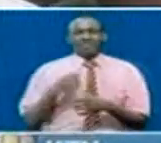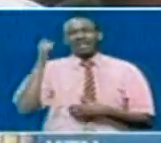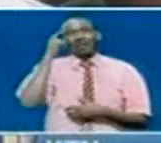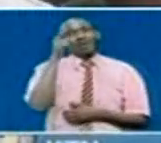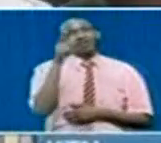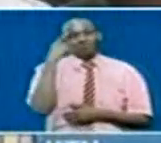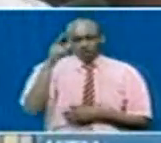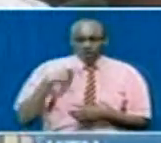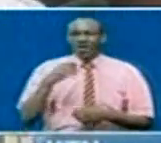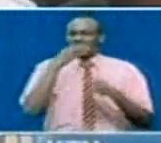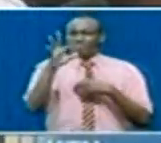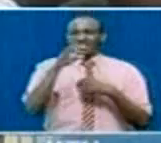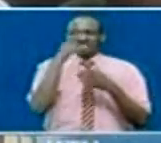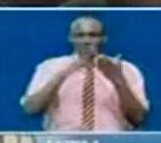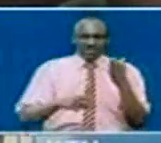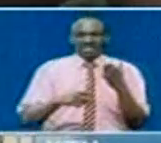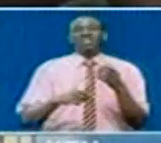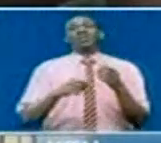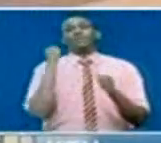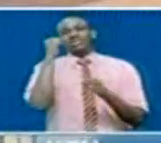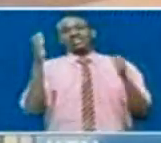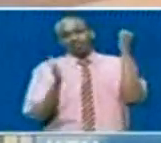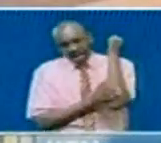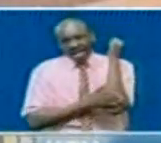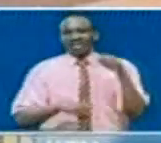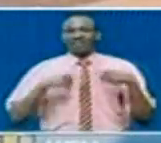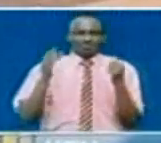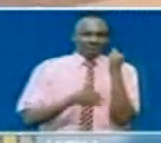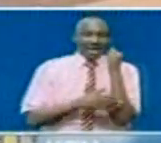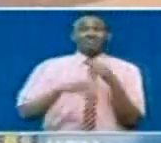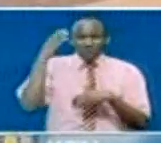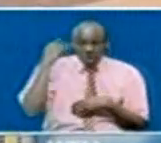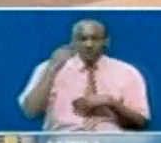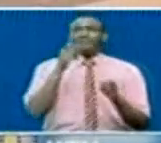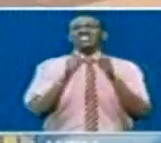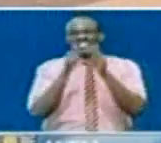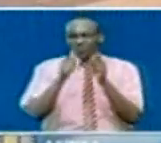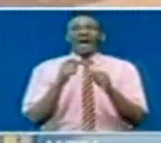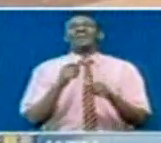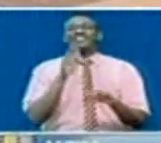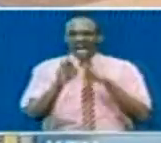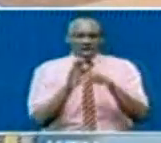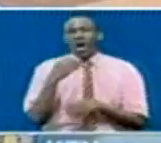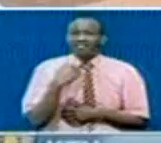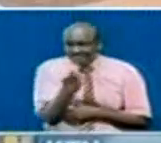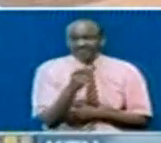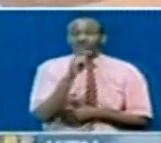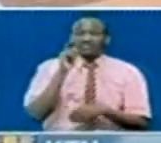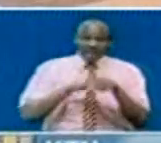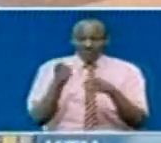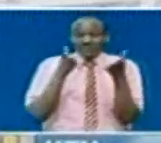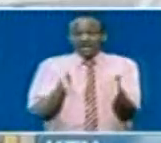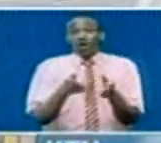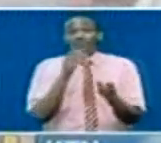for the famous slogan, siasa mbaya maisha mbaya. Kwa tunakunywa maziwa ya Nyayo wakati huo, lakini sasa